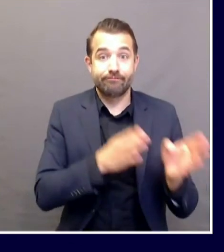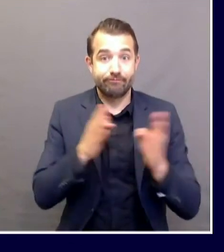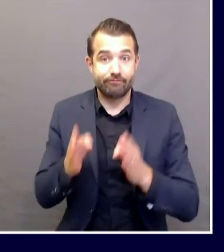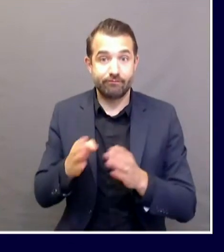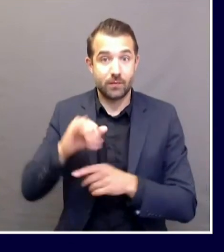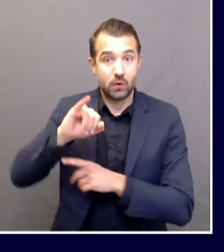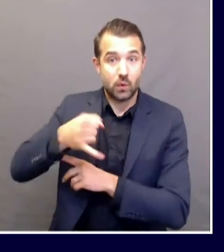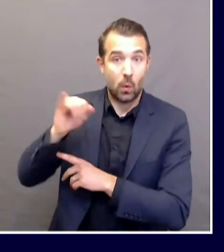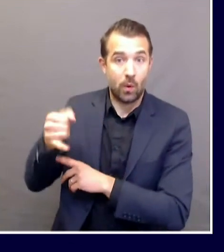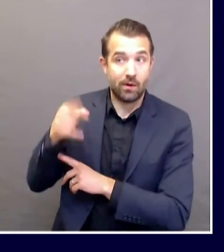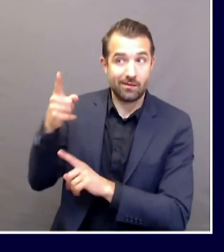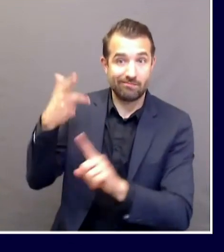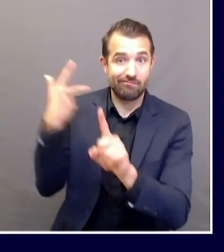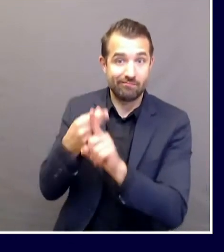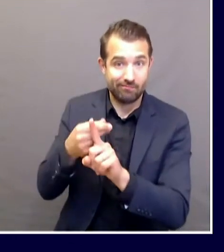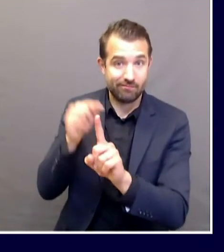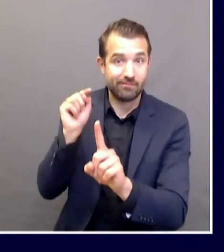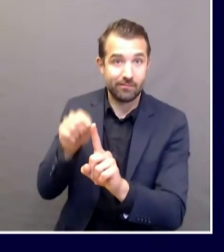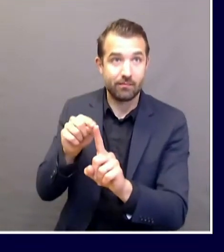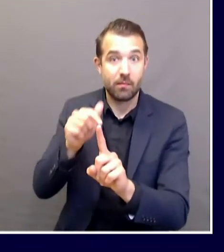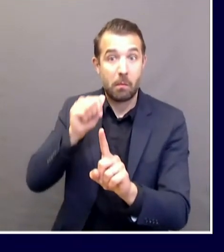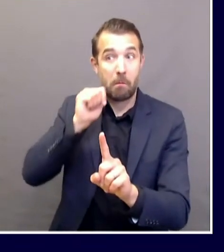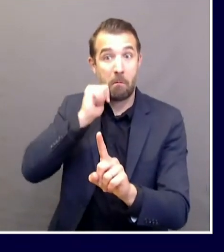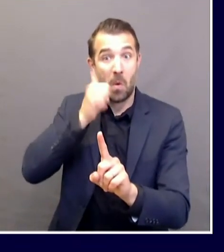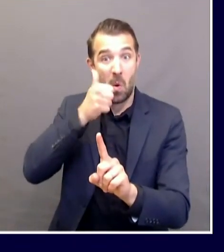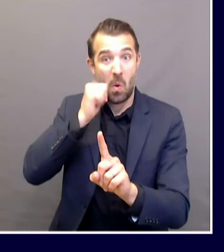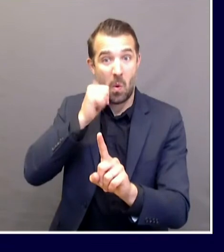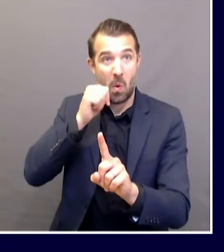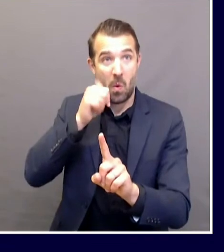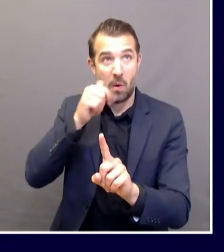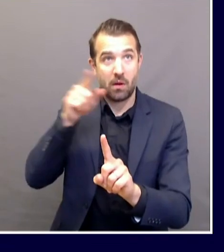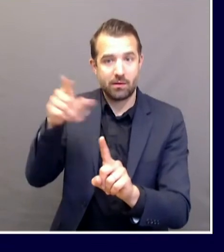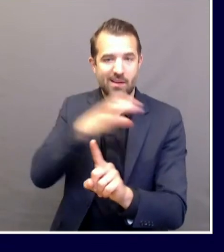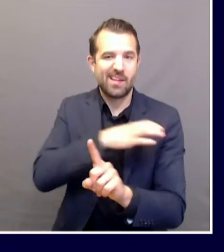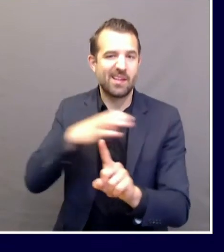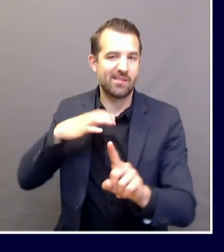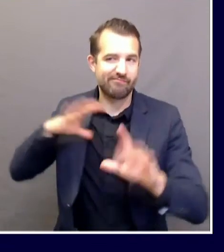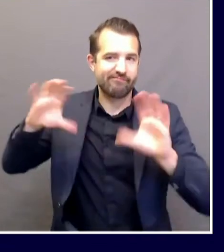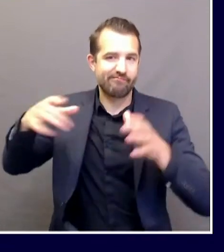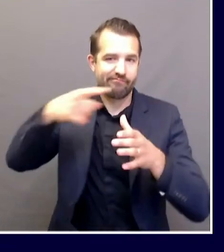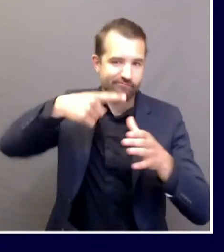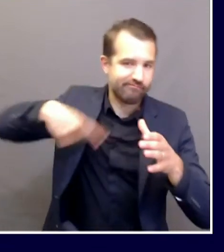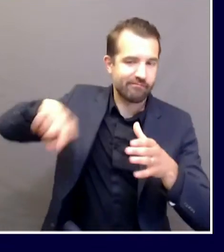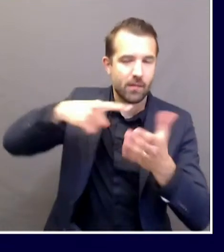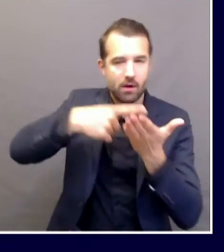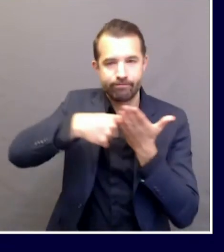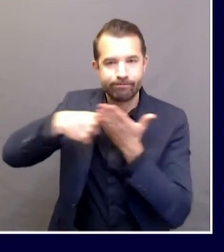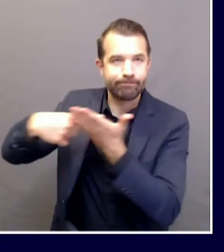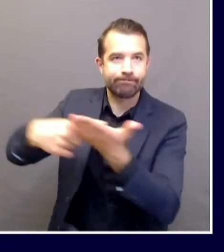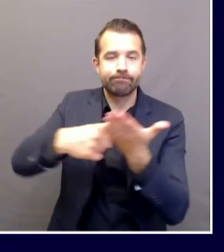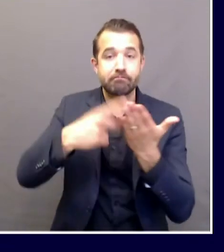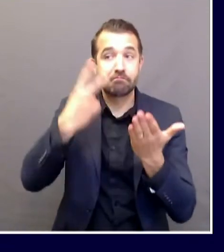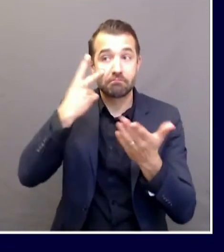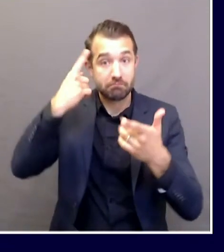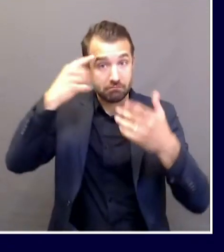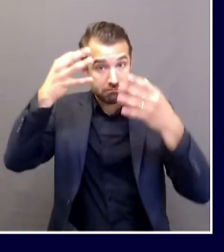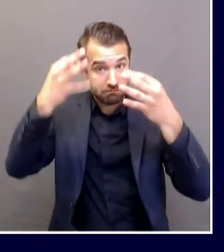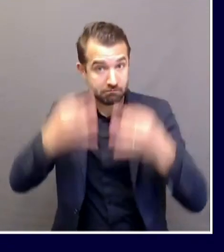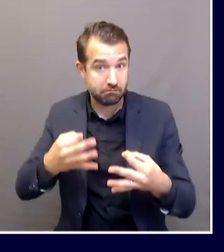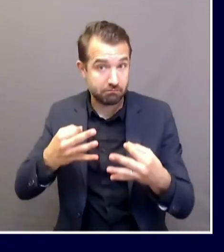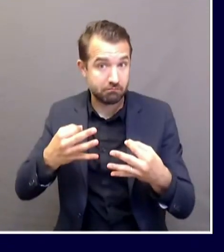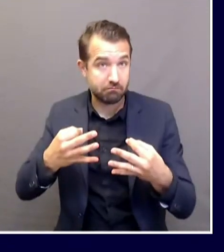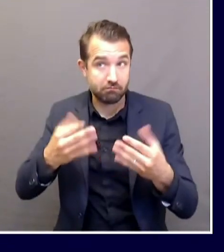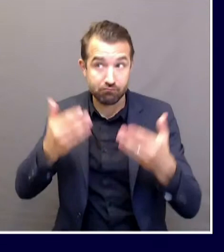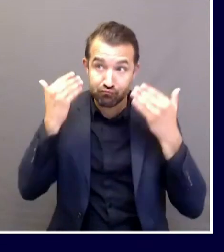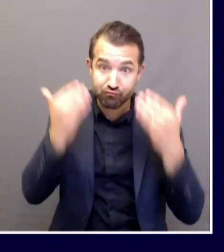advisory committee tomorrow may vote to lift the pause, they may not. We'll see. There still needs to be